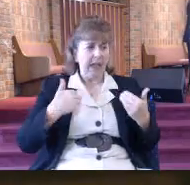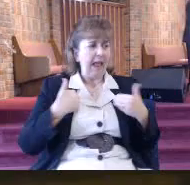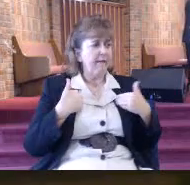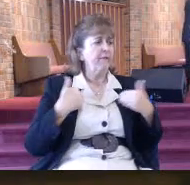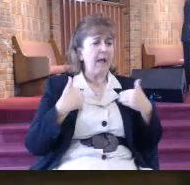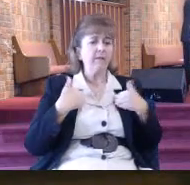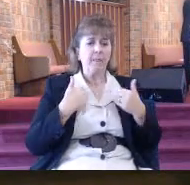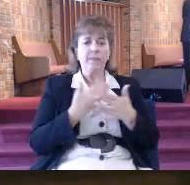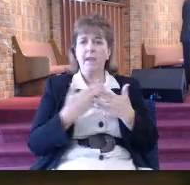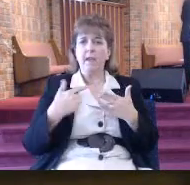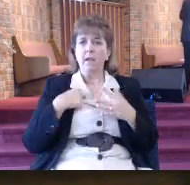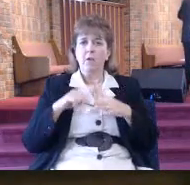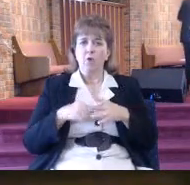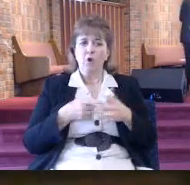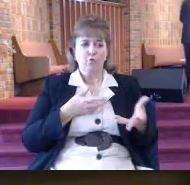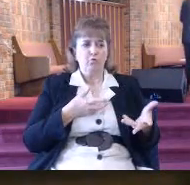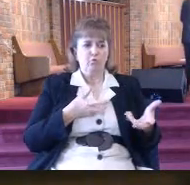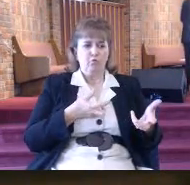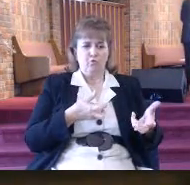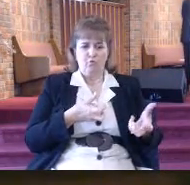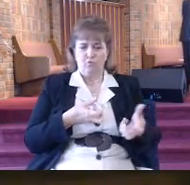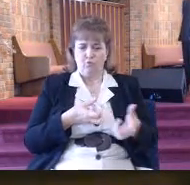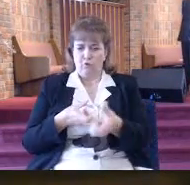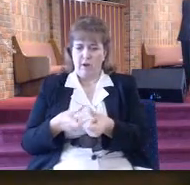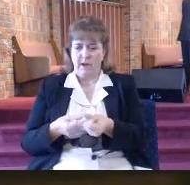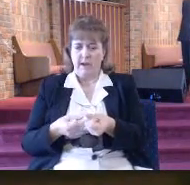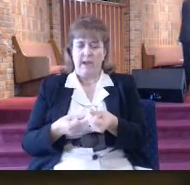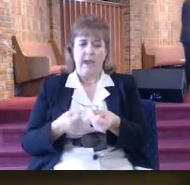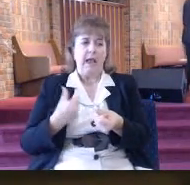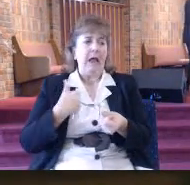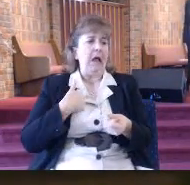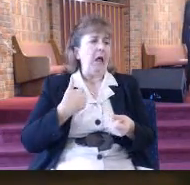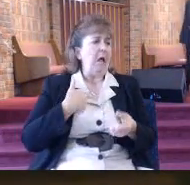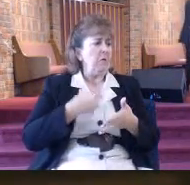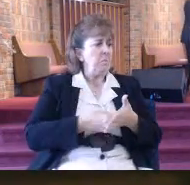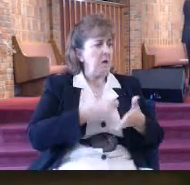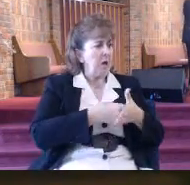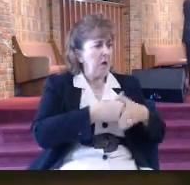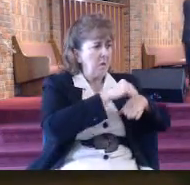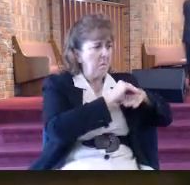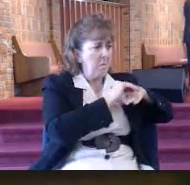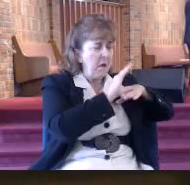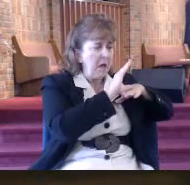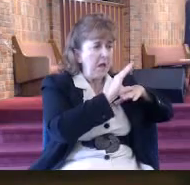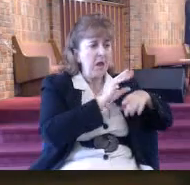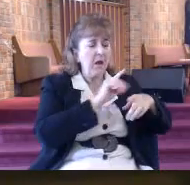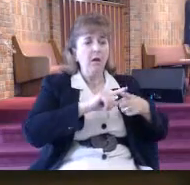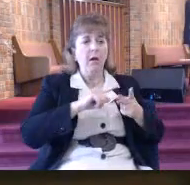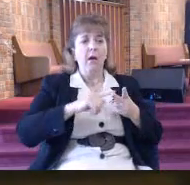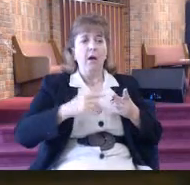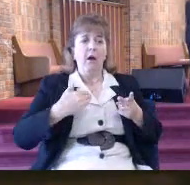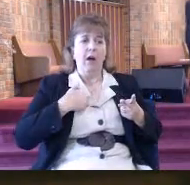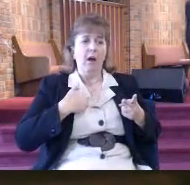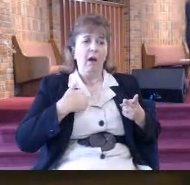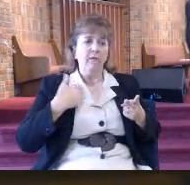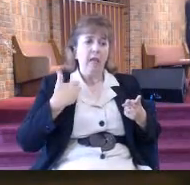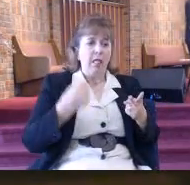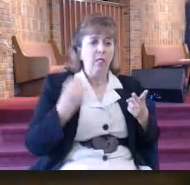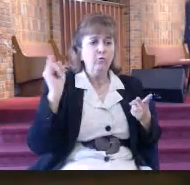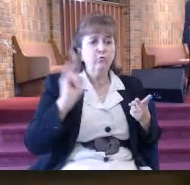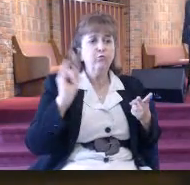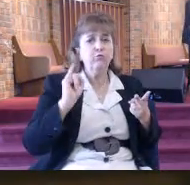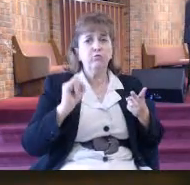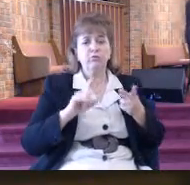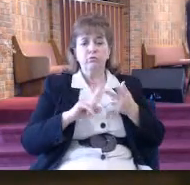we begin to trust in those things. Because I have money in the bank, because I've got health insurance, because I've got my house